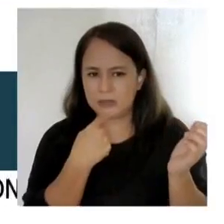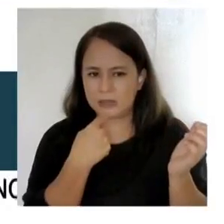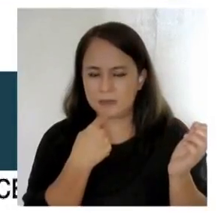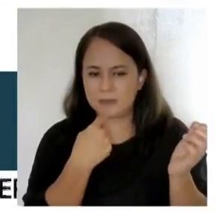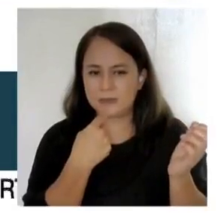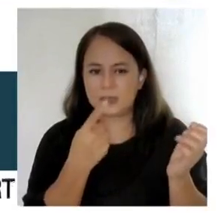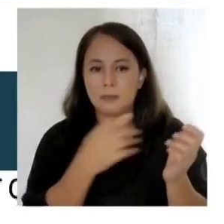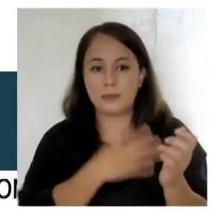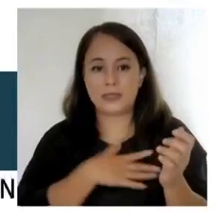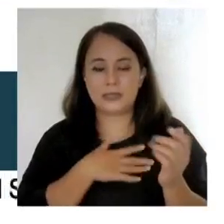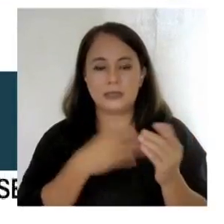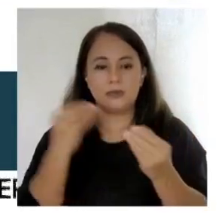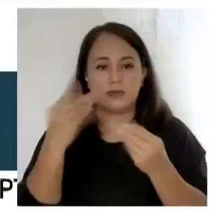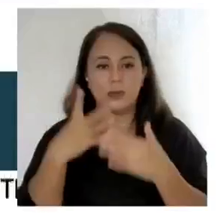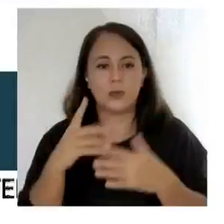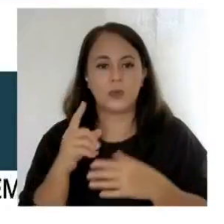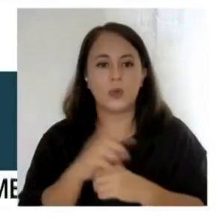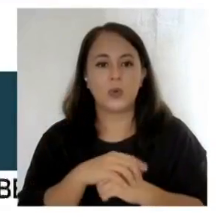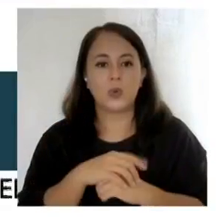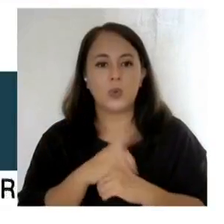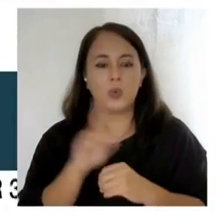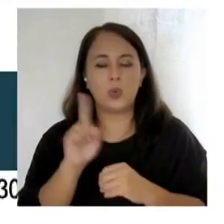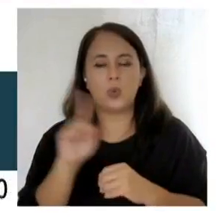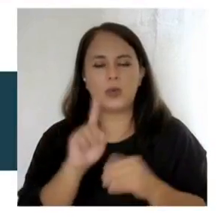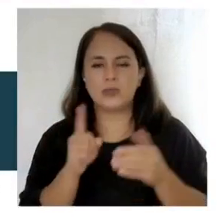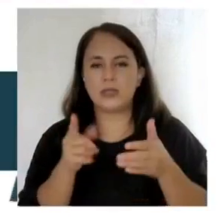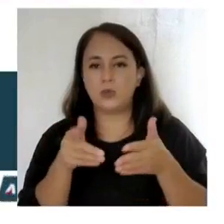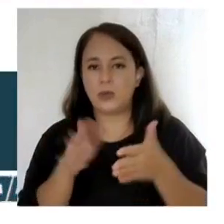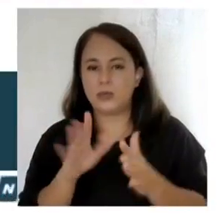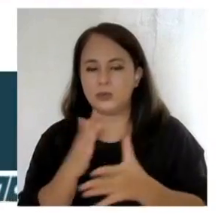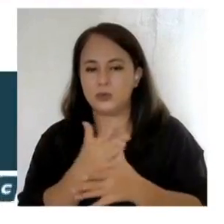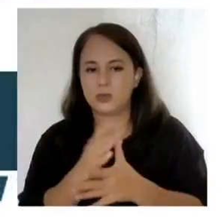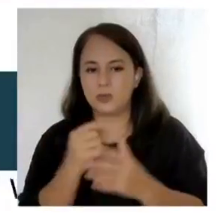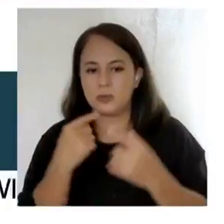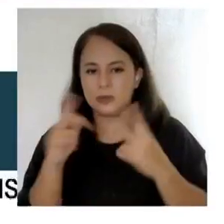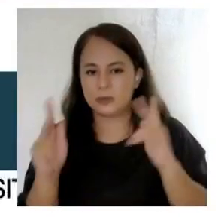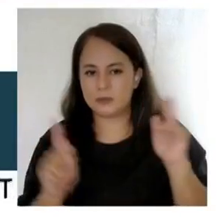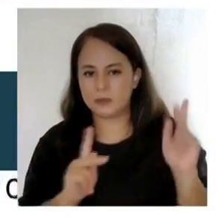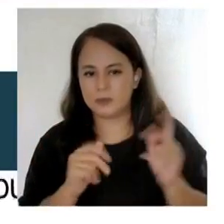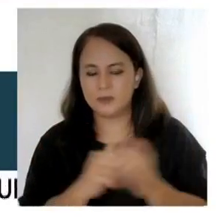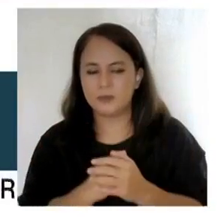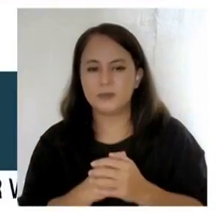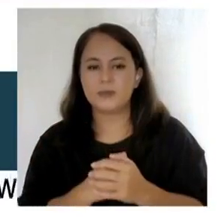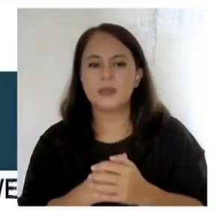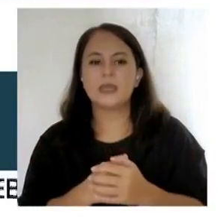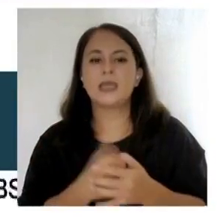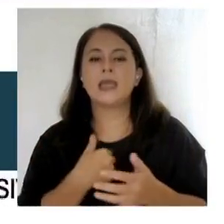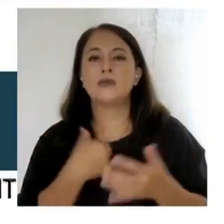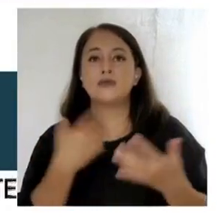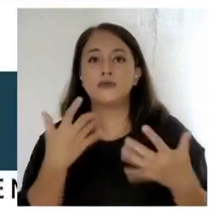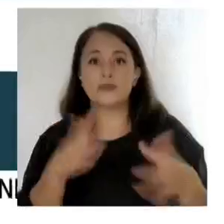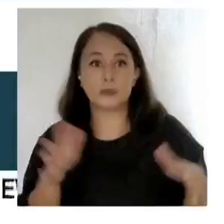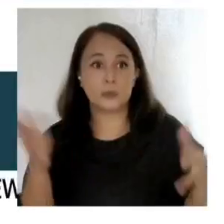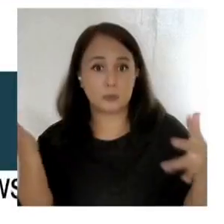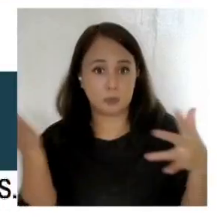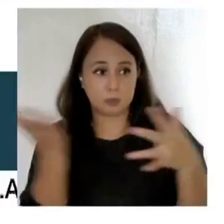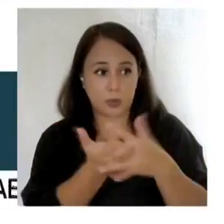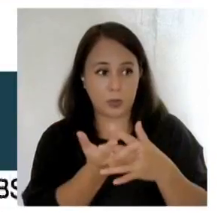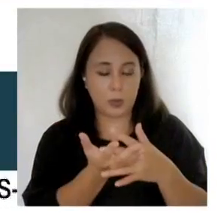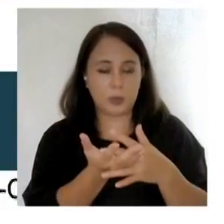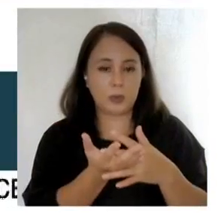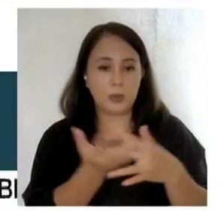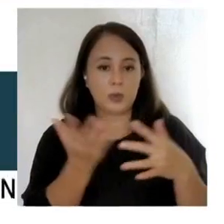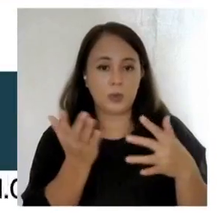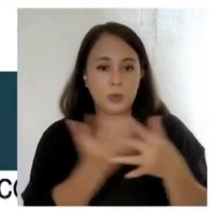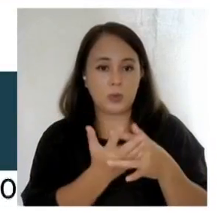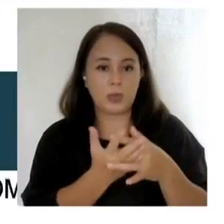only tell us what you're at liberty to share with the public, that when cases are filed, that the cases will be filed